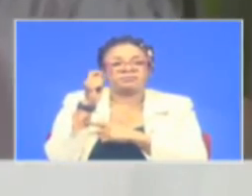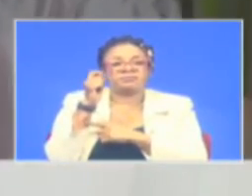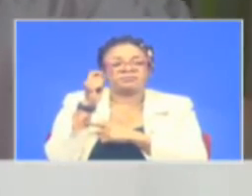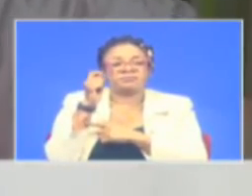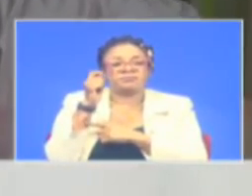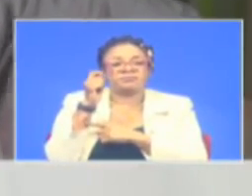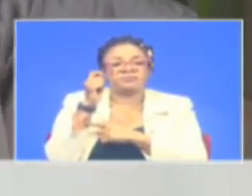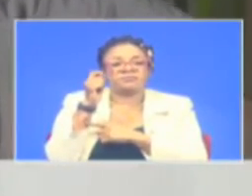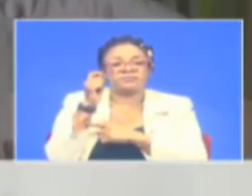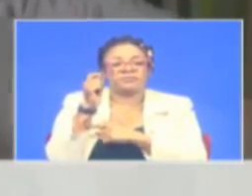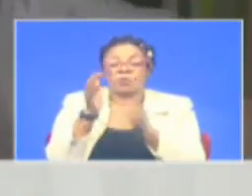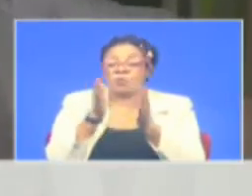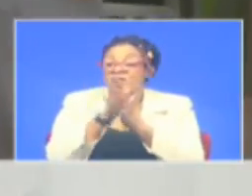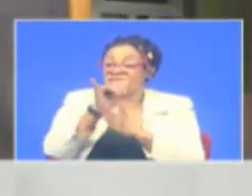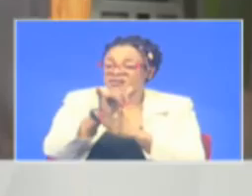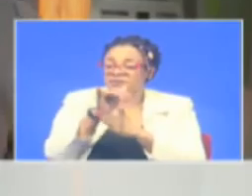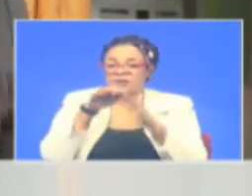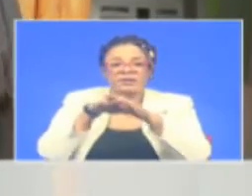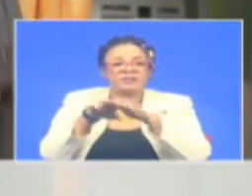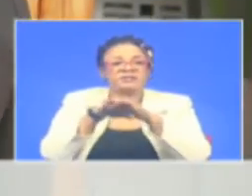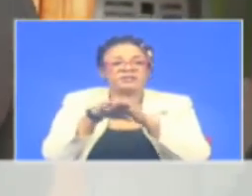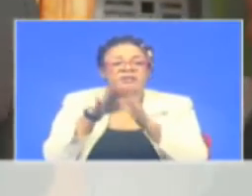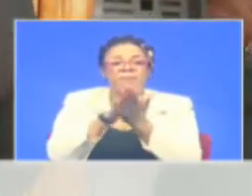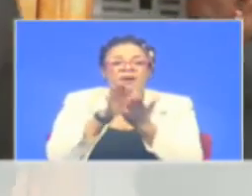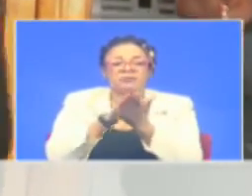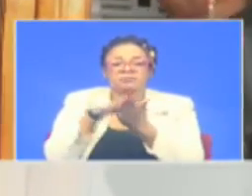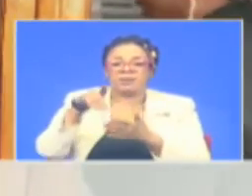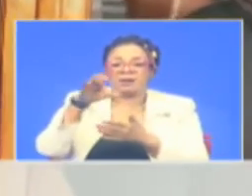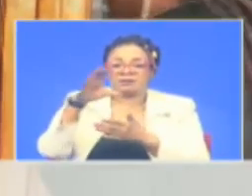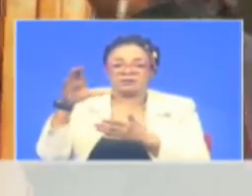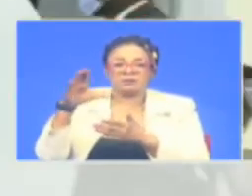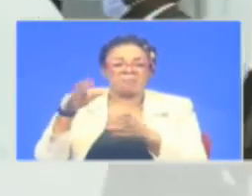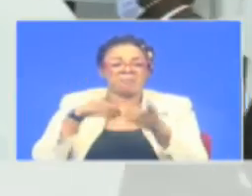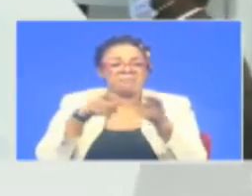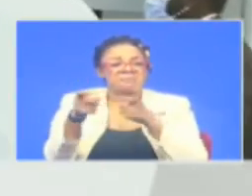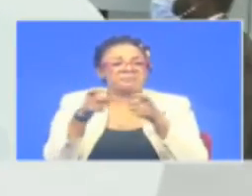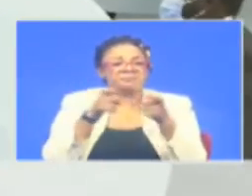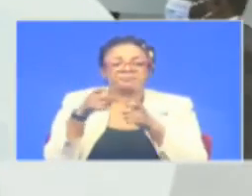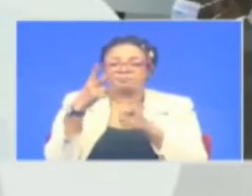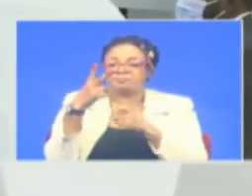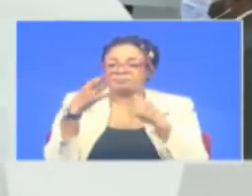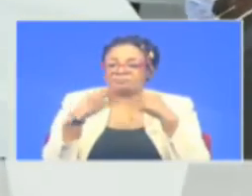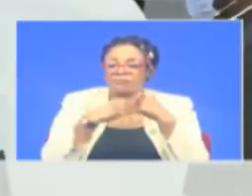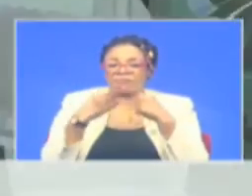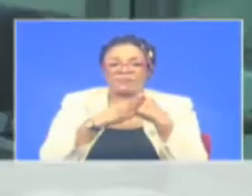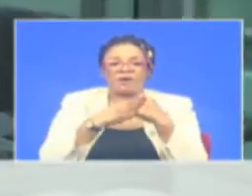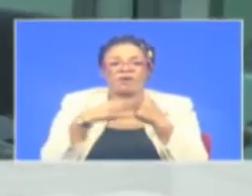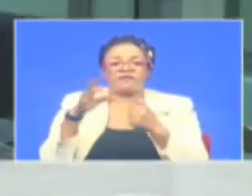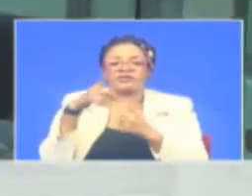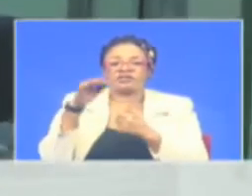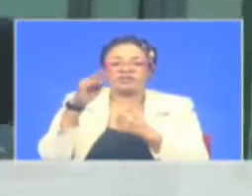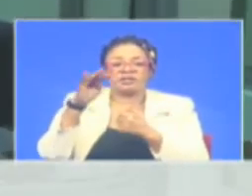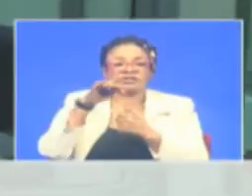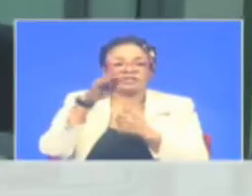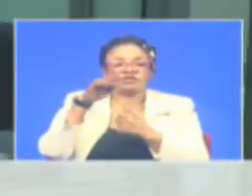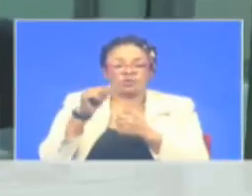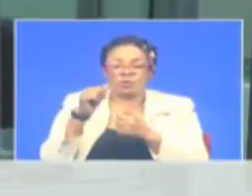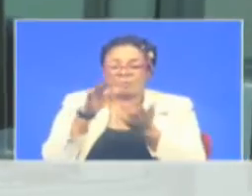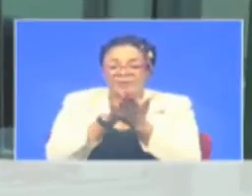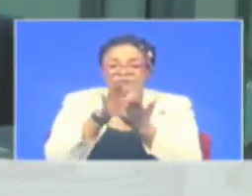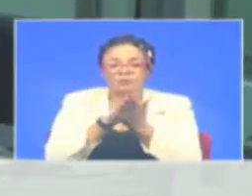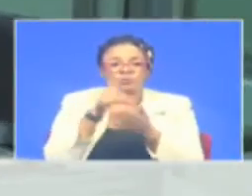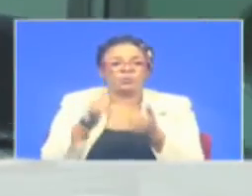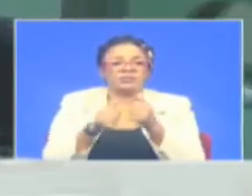And with that, Access Bank PLC now takes over control of the 28 branches of Transnational Bank, which have been rebranded